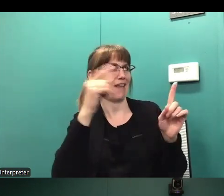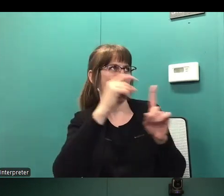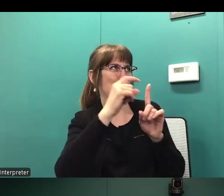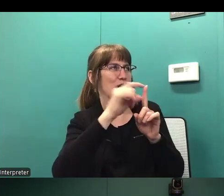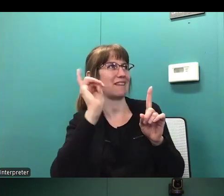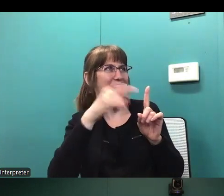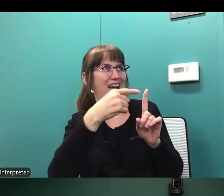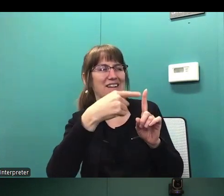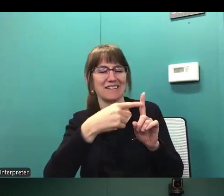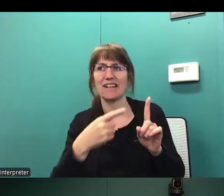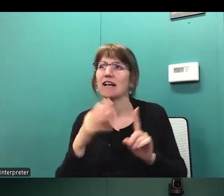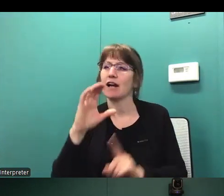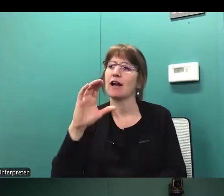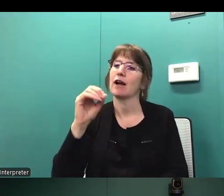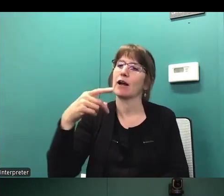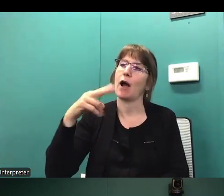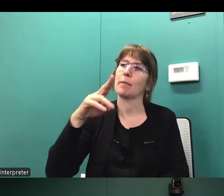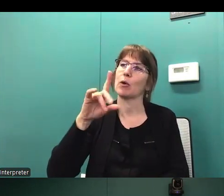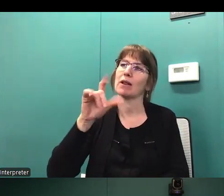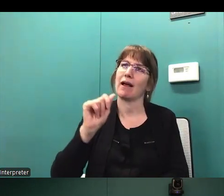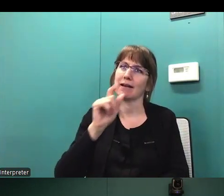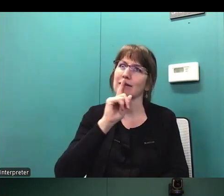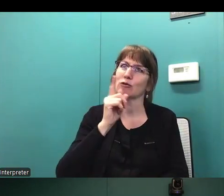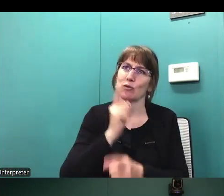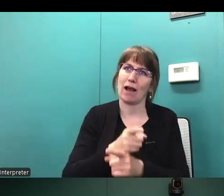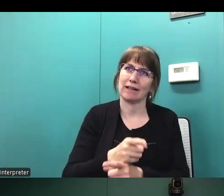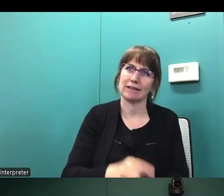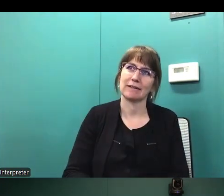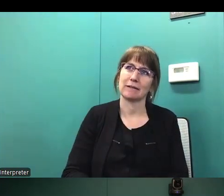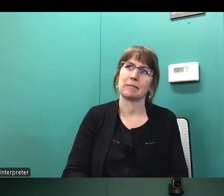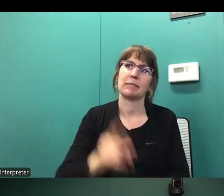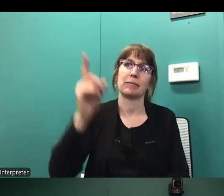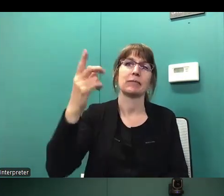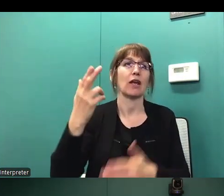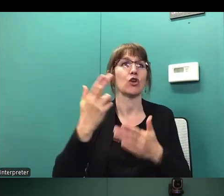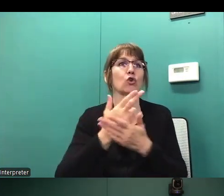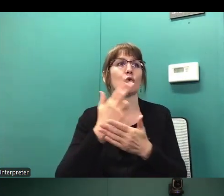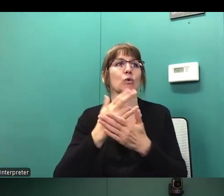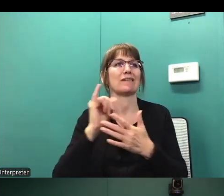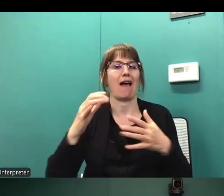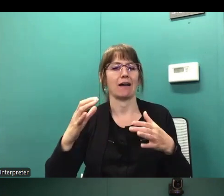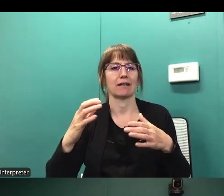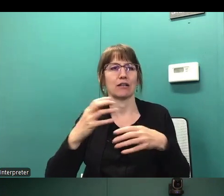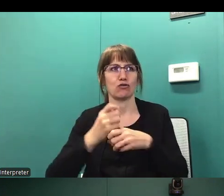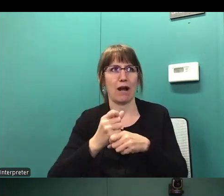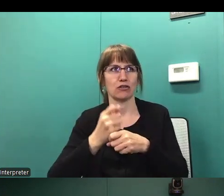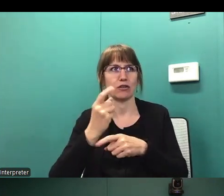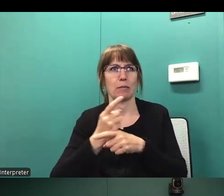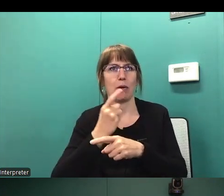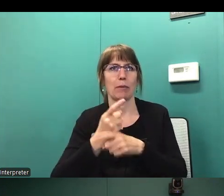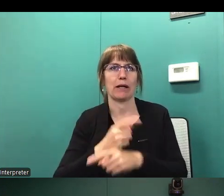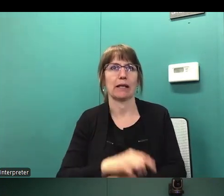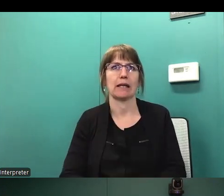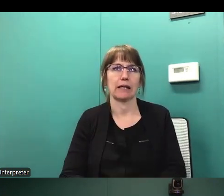That's what Heather was trying to say. Yeah. So the copula is correct. Use the contraction properly. And then,